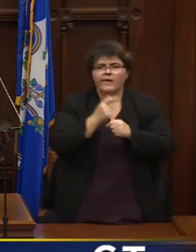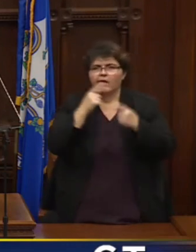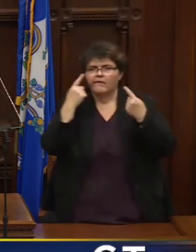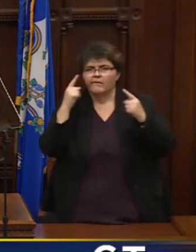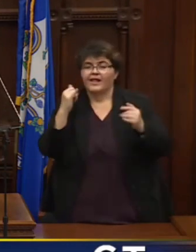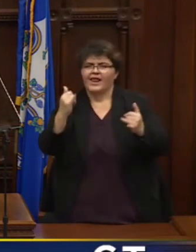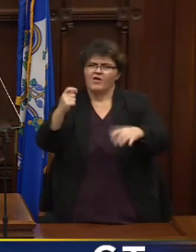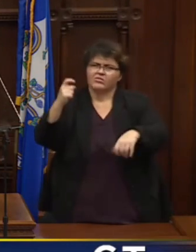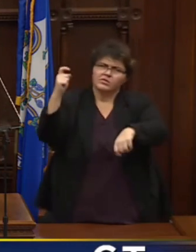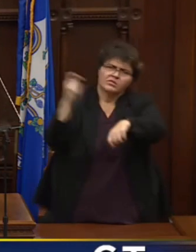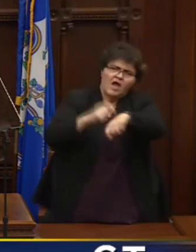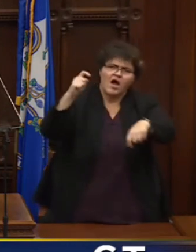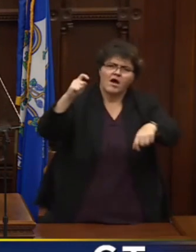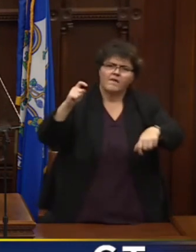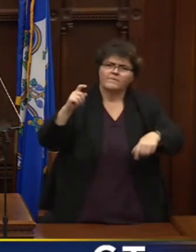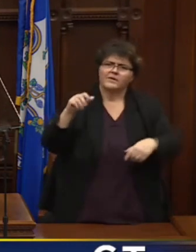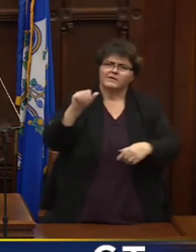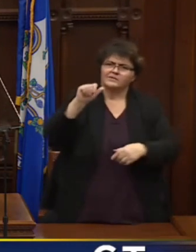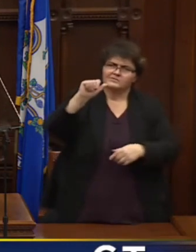cut.